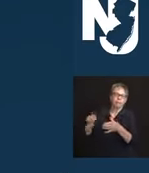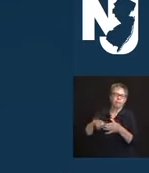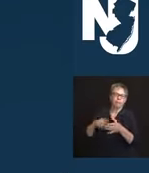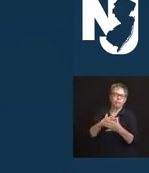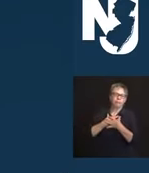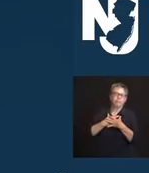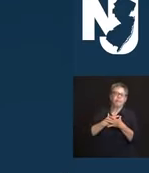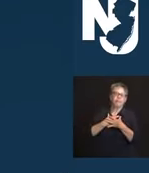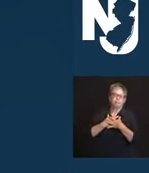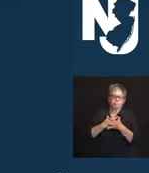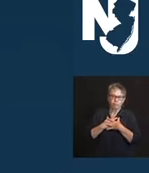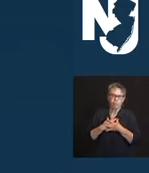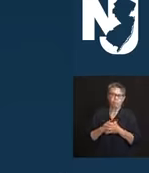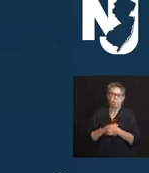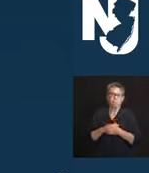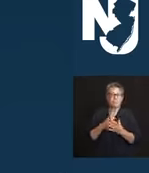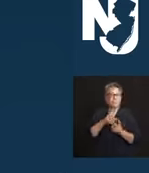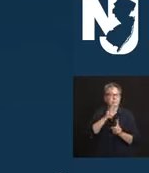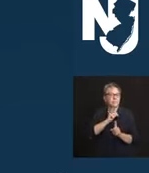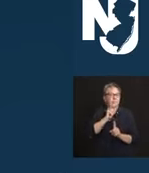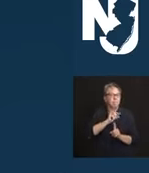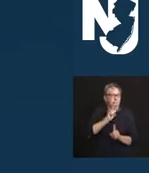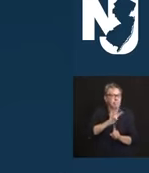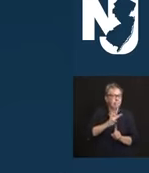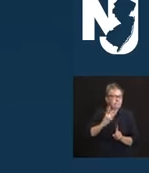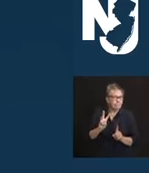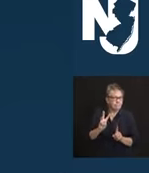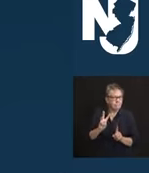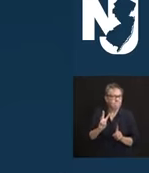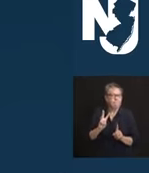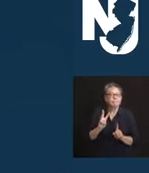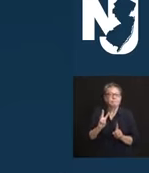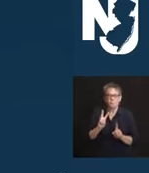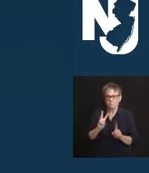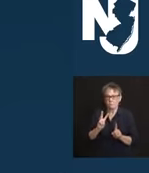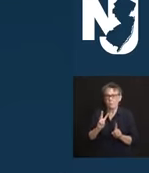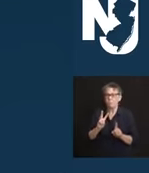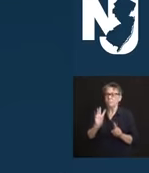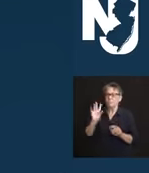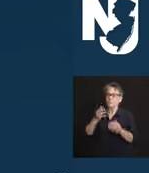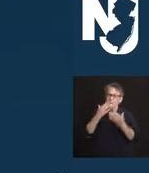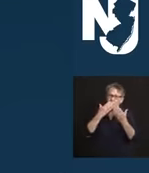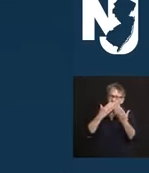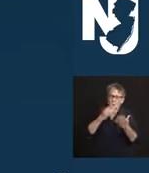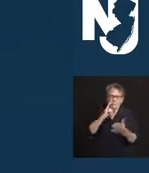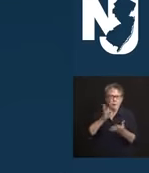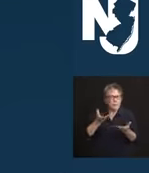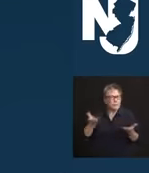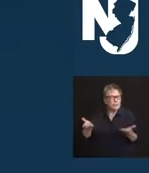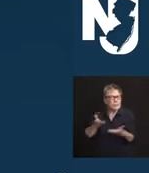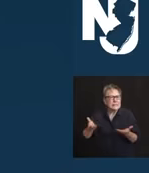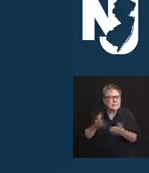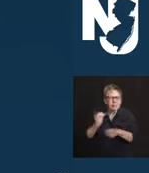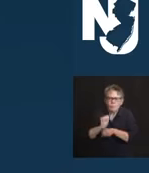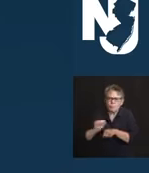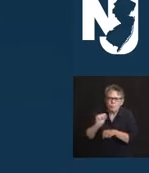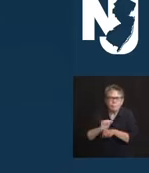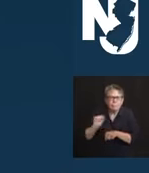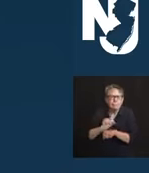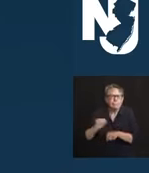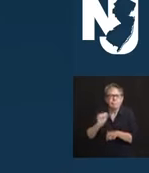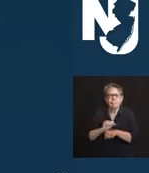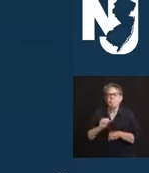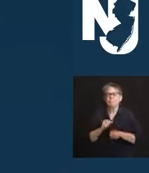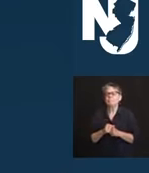his service to our state and people as one of our frontline healthcare heroes. May God bless him, and may God also